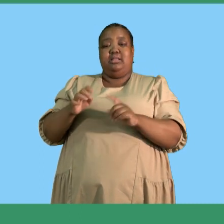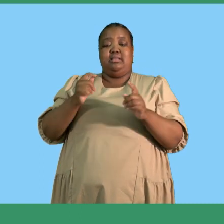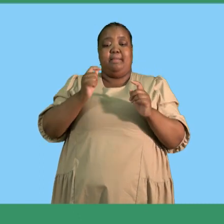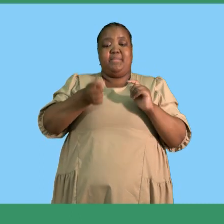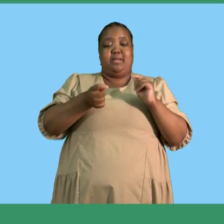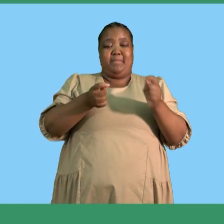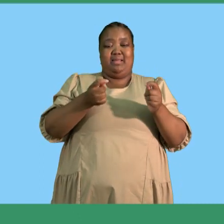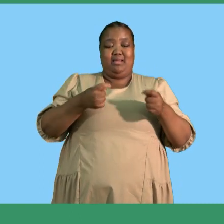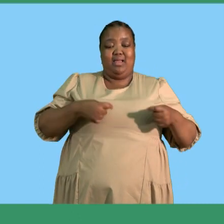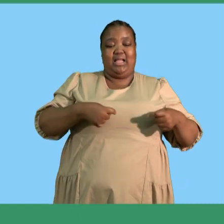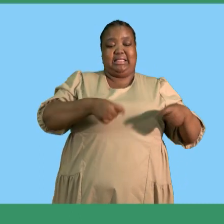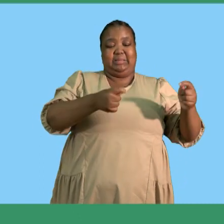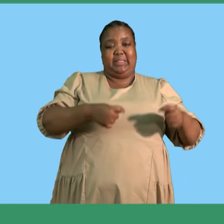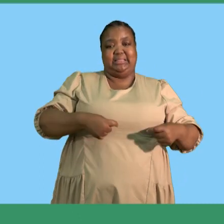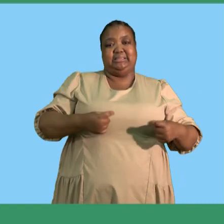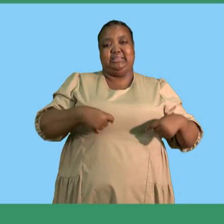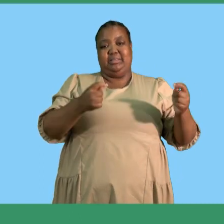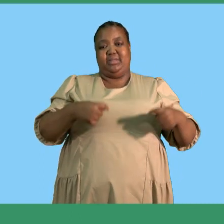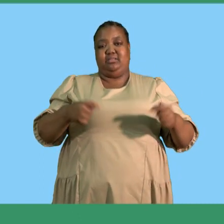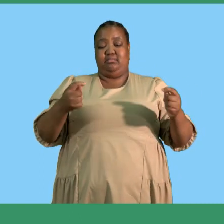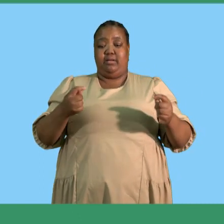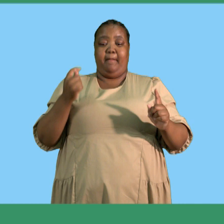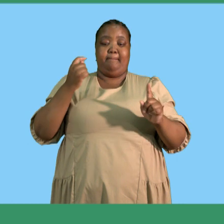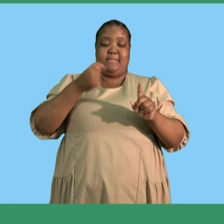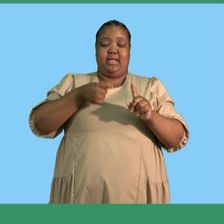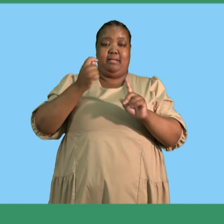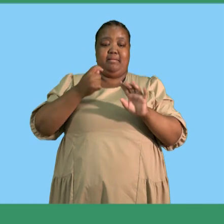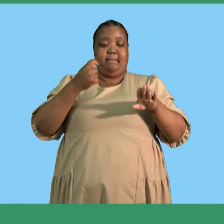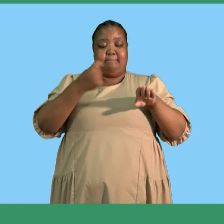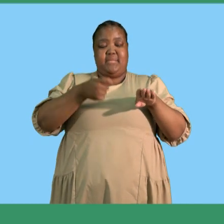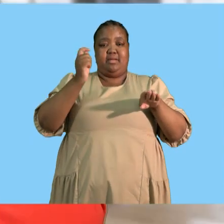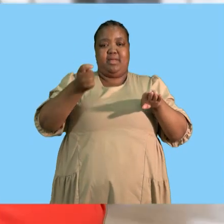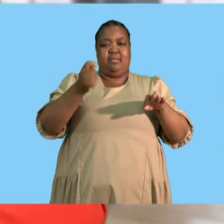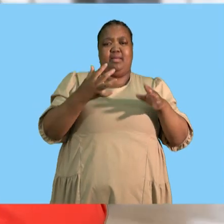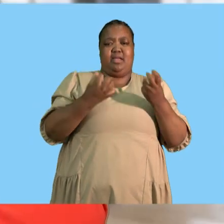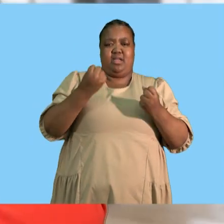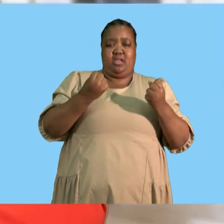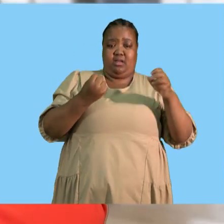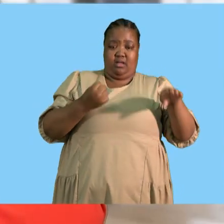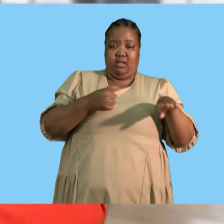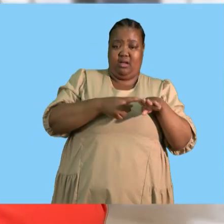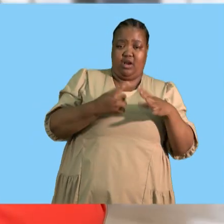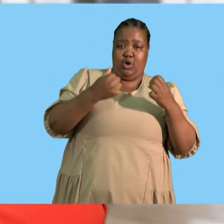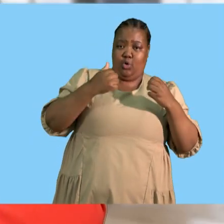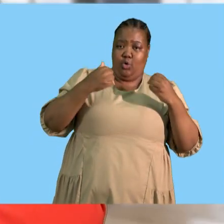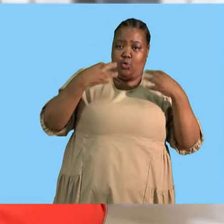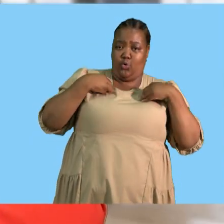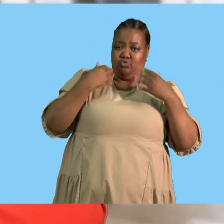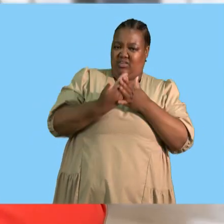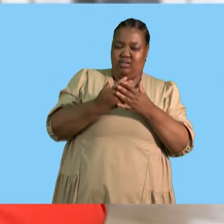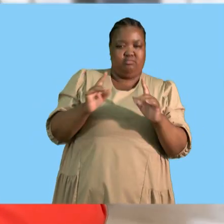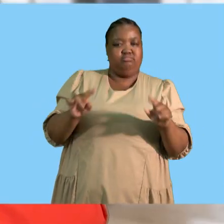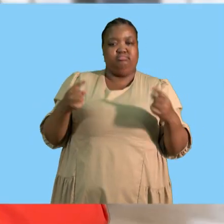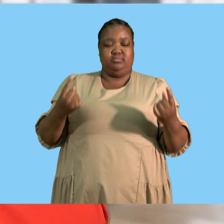an expense and not payment towards owning the asset. Now, grade 11s, this simply means